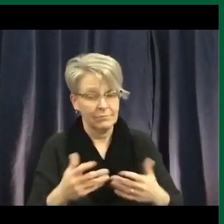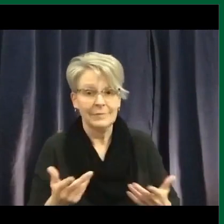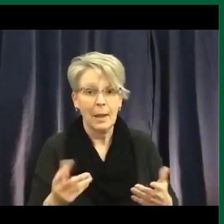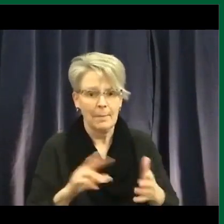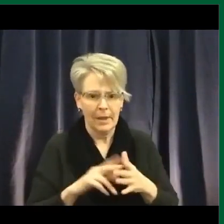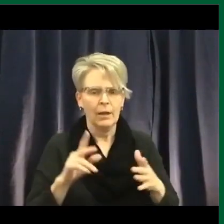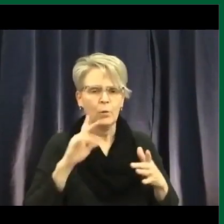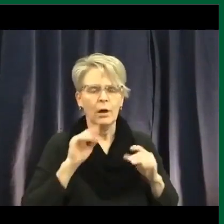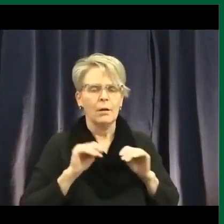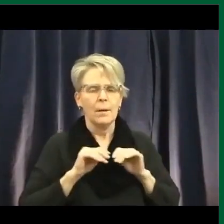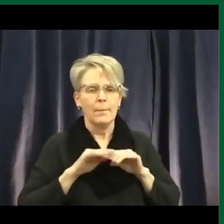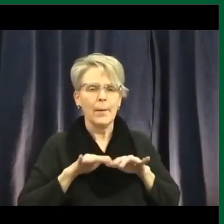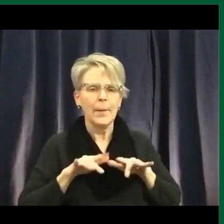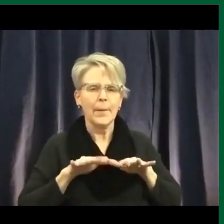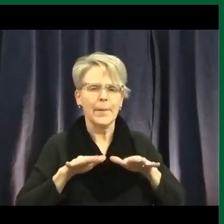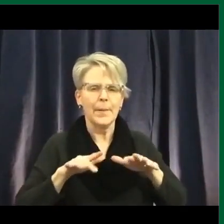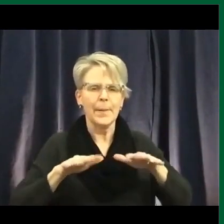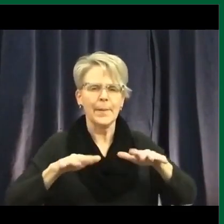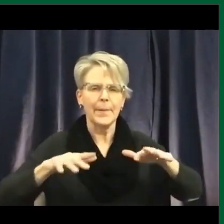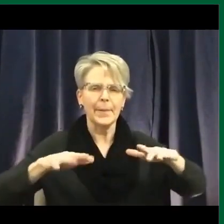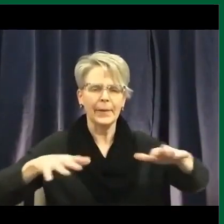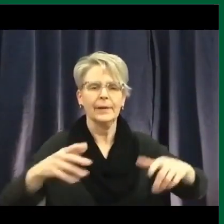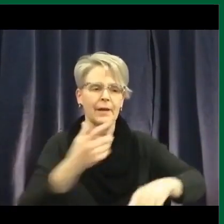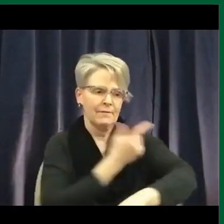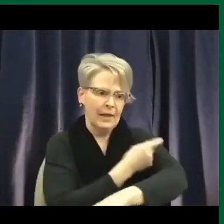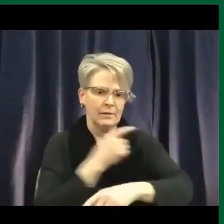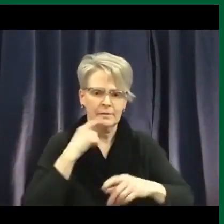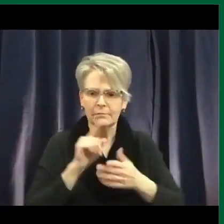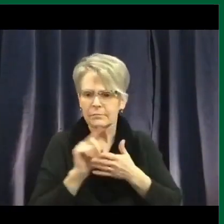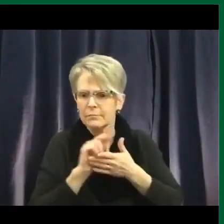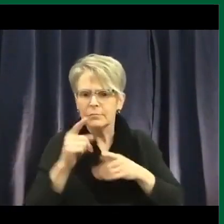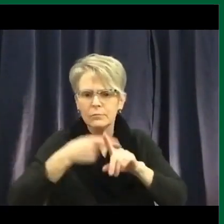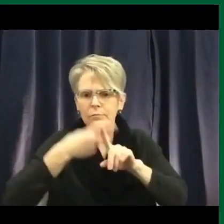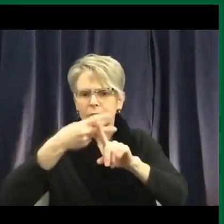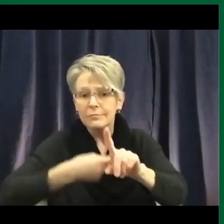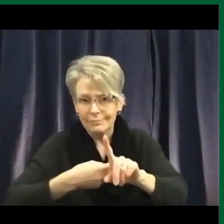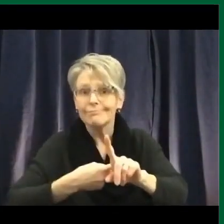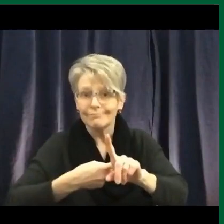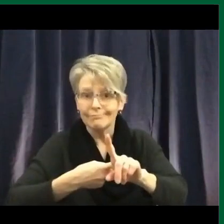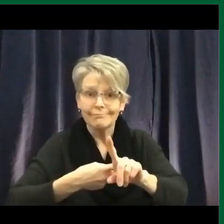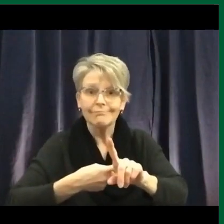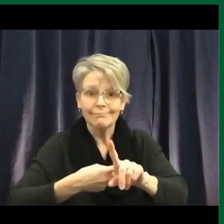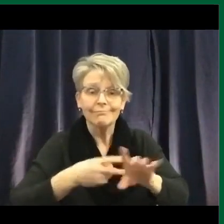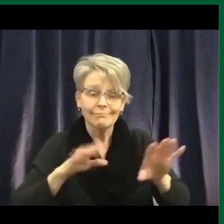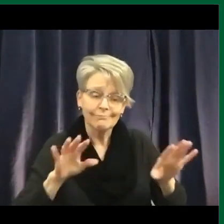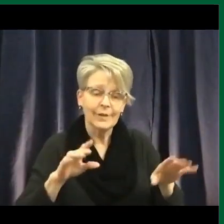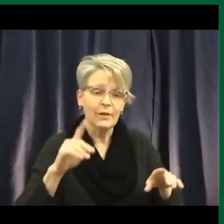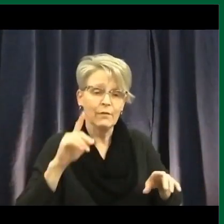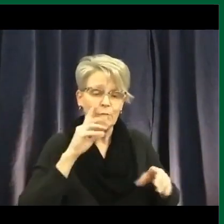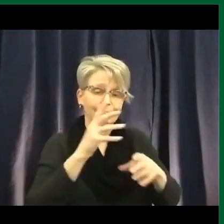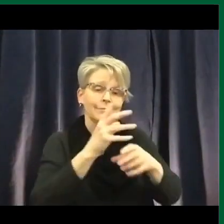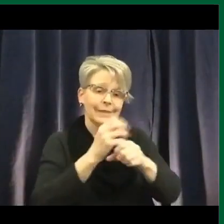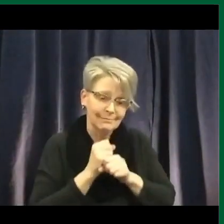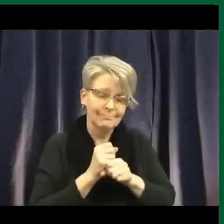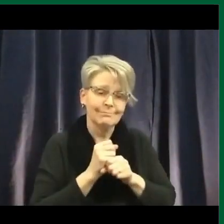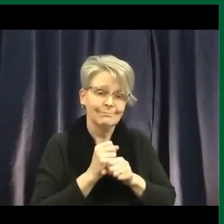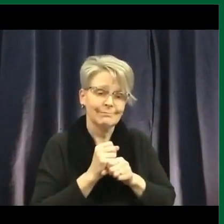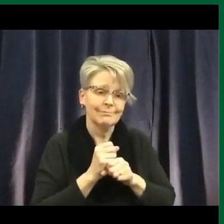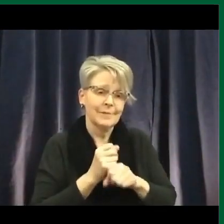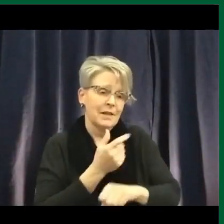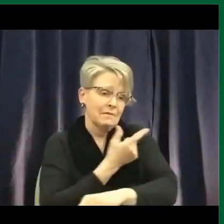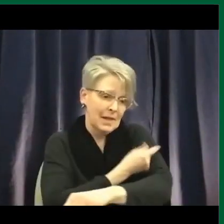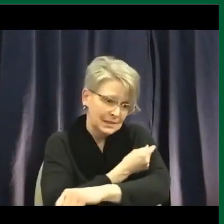very quickly in the next number of weeks and next month or two with respect to the access that Saskatchewan